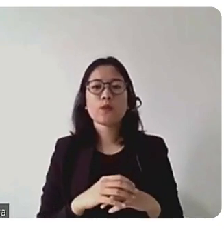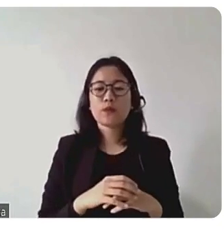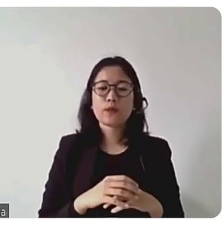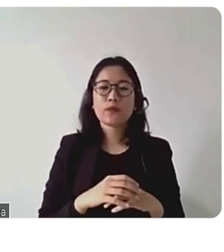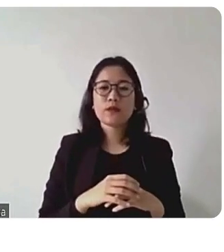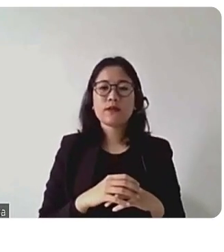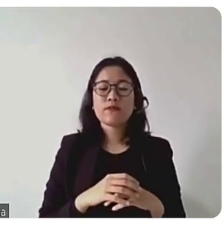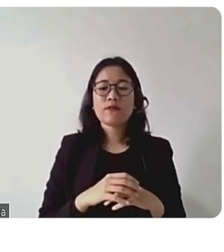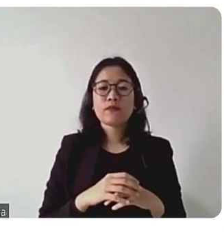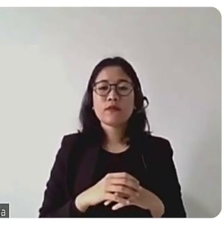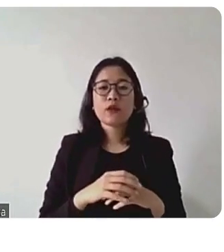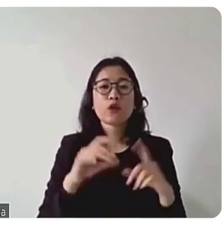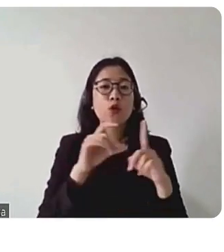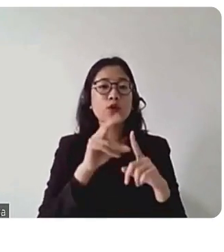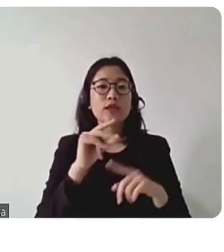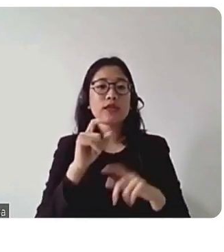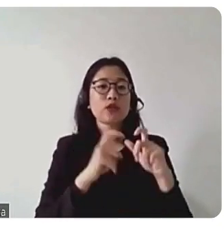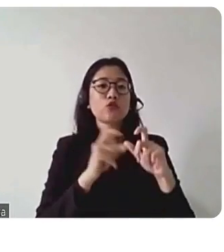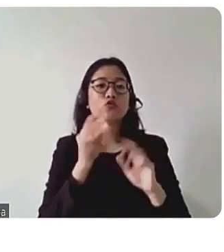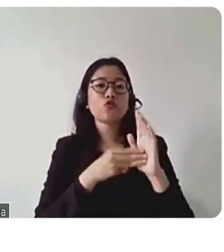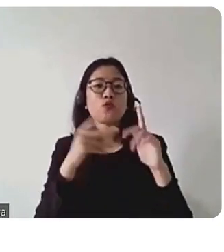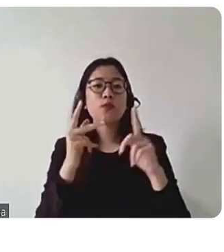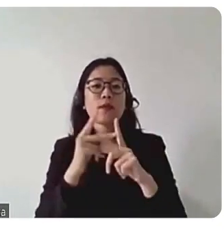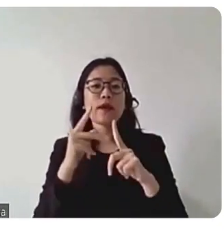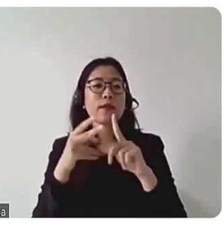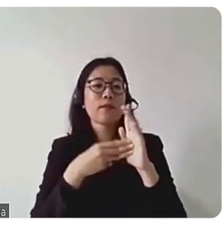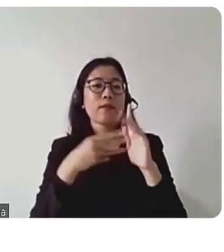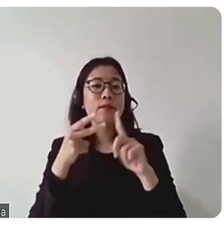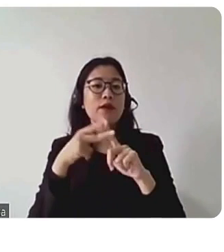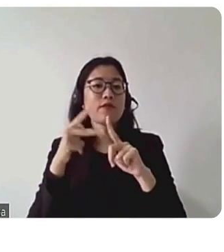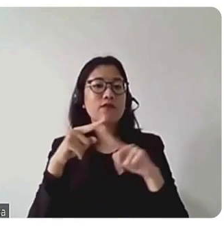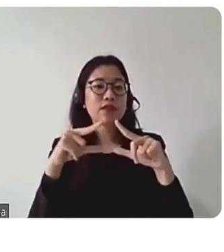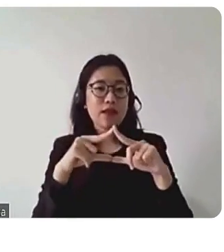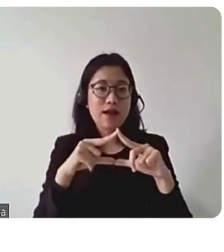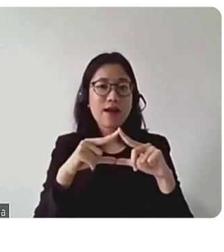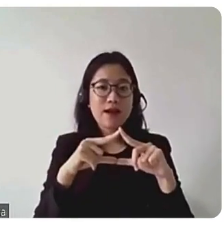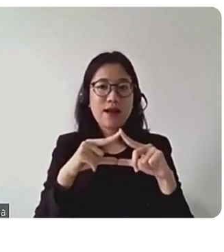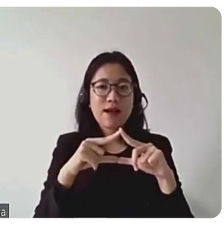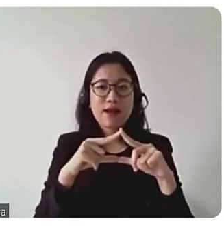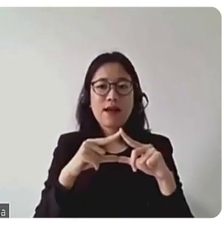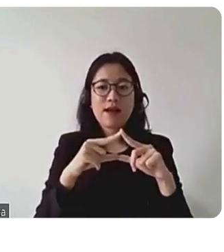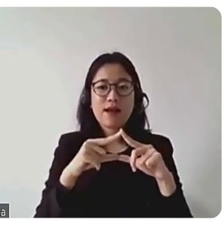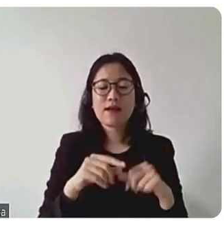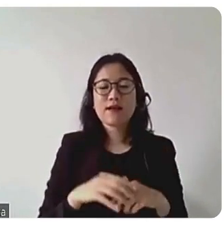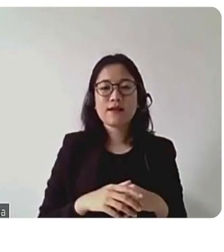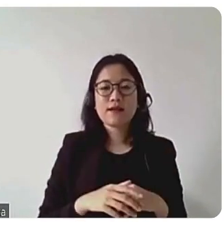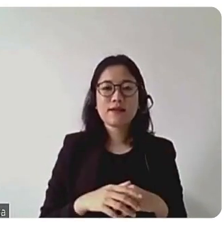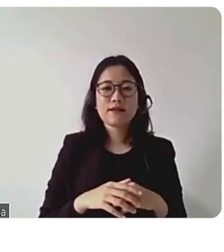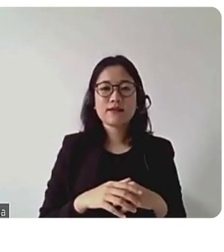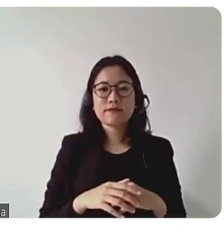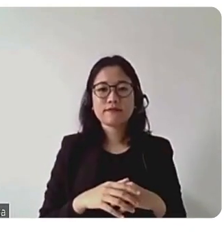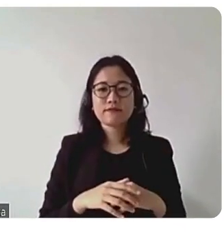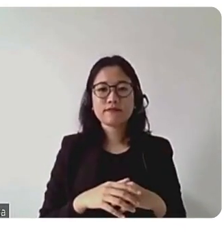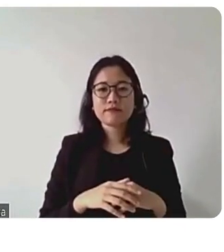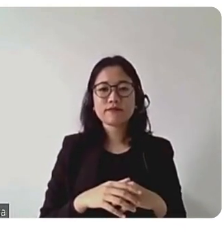Dr. Sumi Mehta, Vice President of Climate and Environmental Health, Atlas Strategies USA.